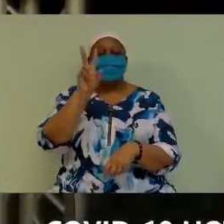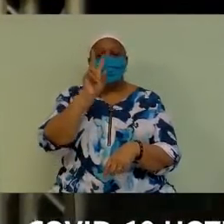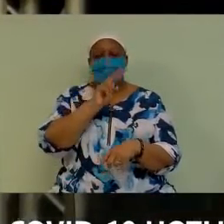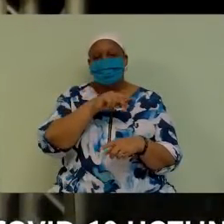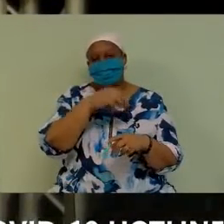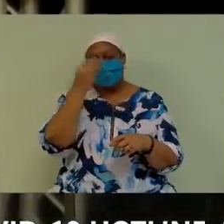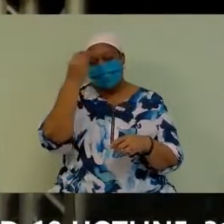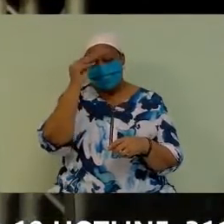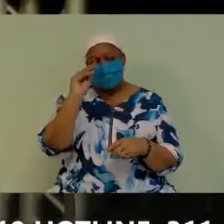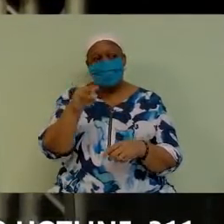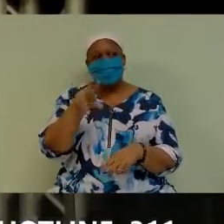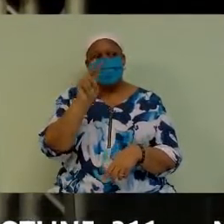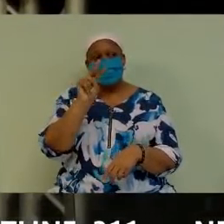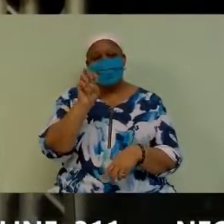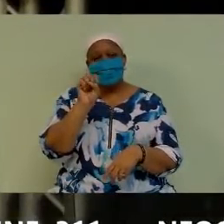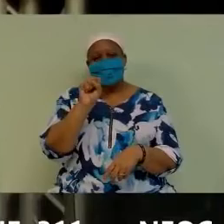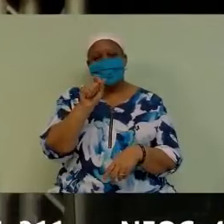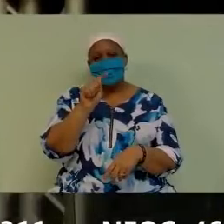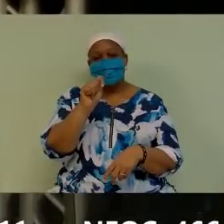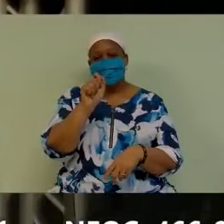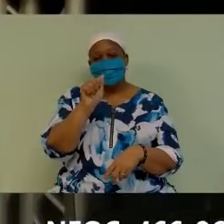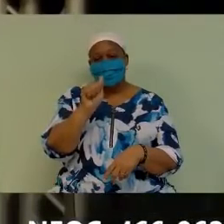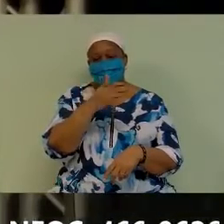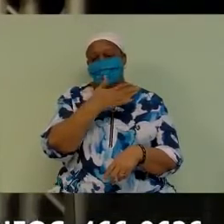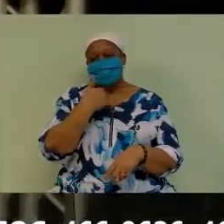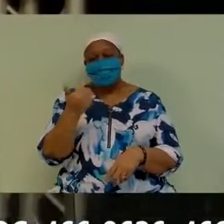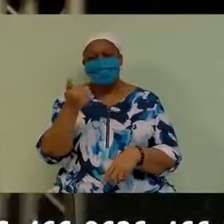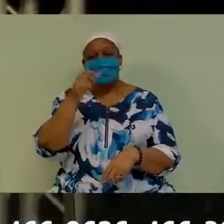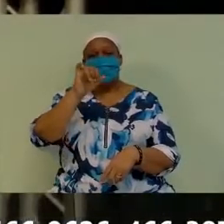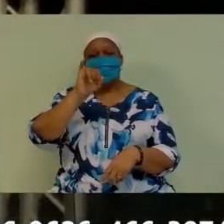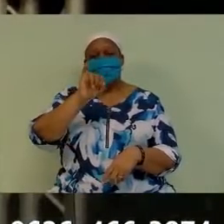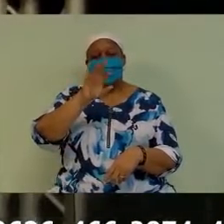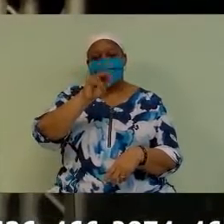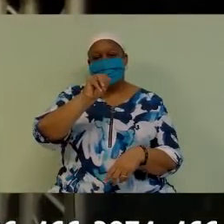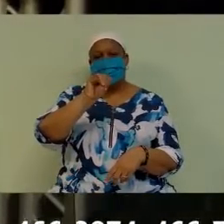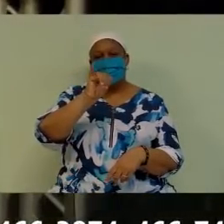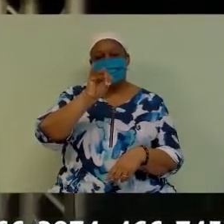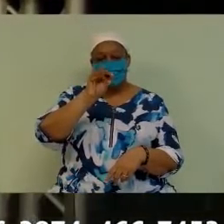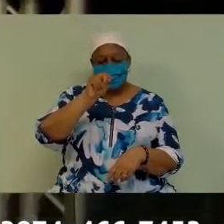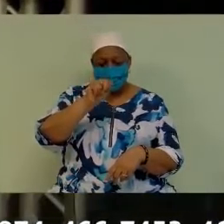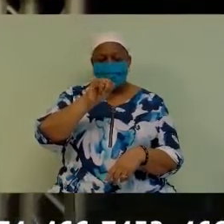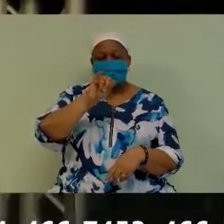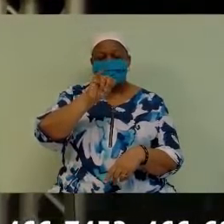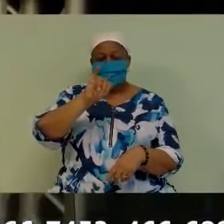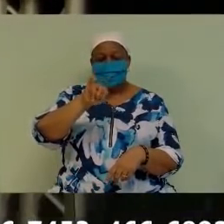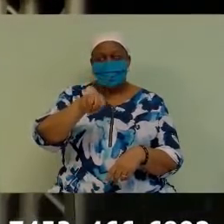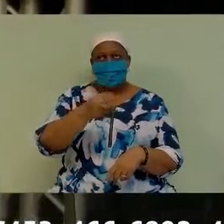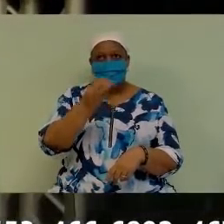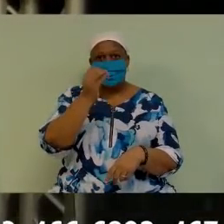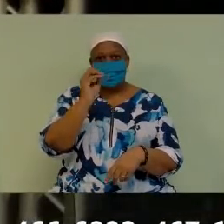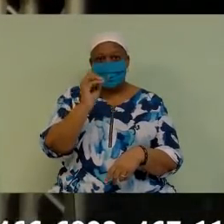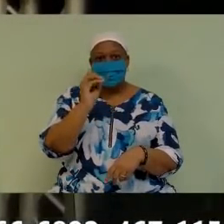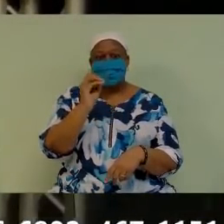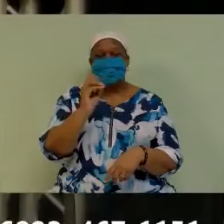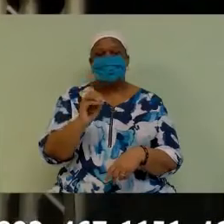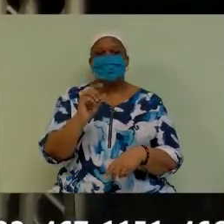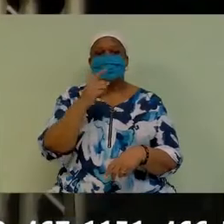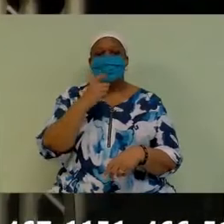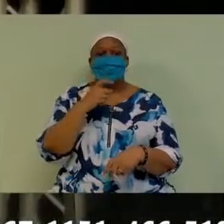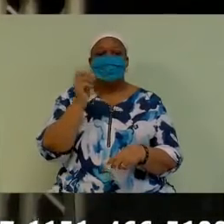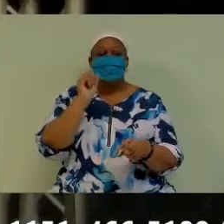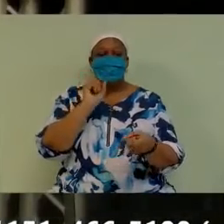and Mr. Nigel Farrell for the work that they do on the